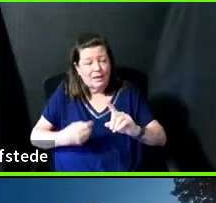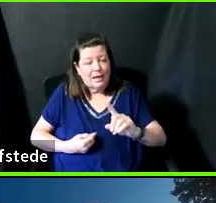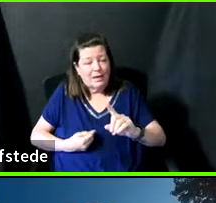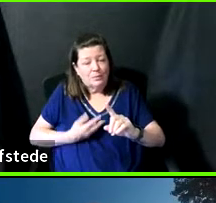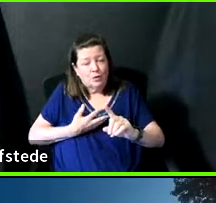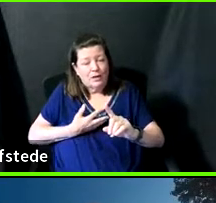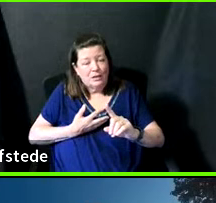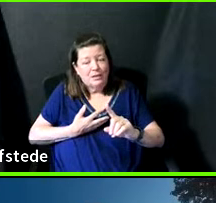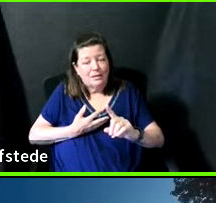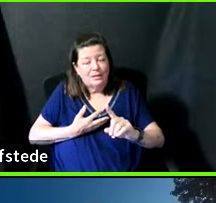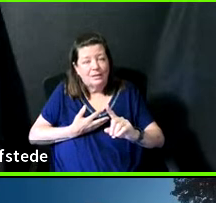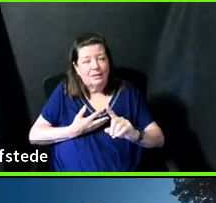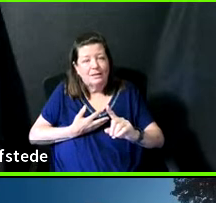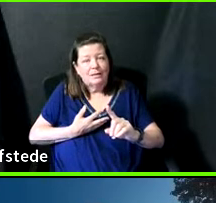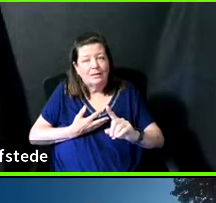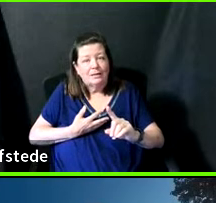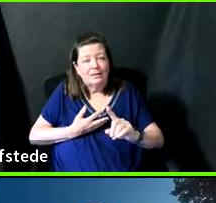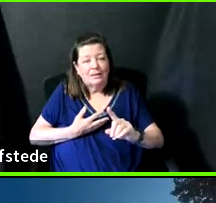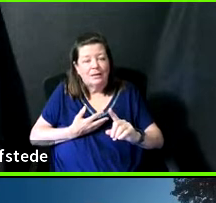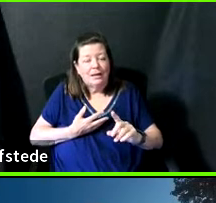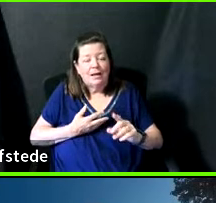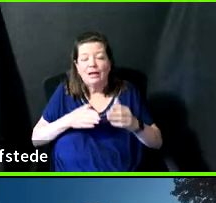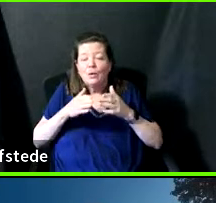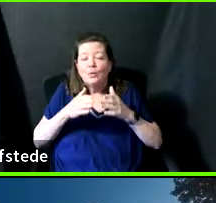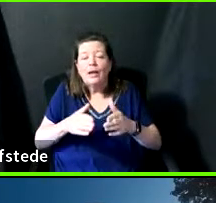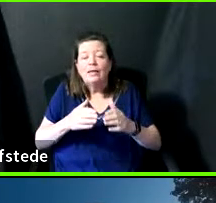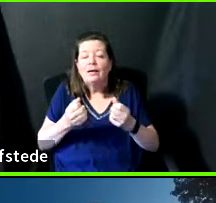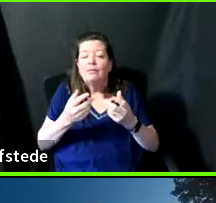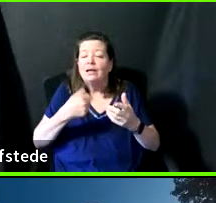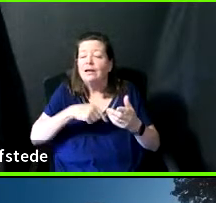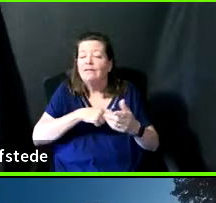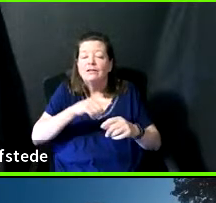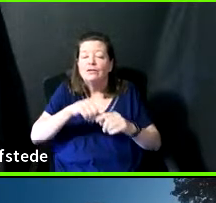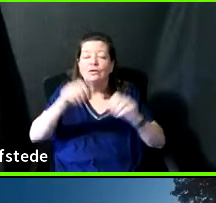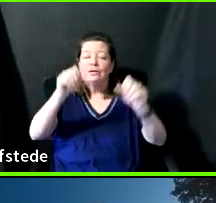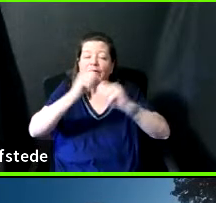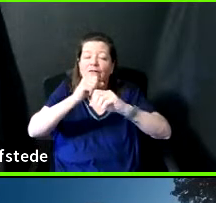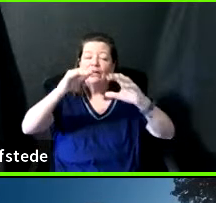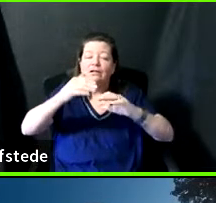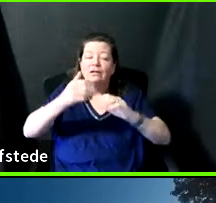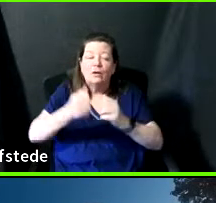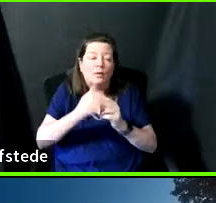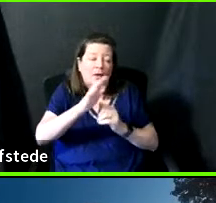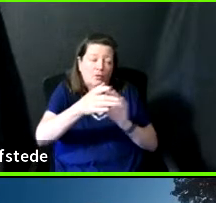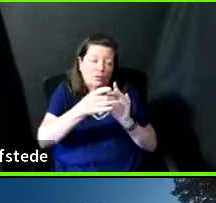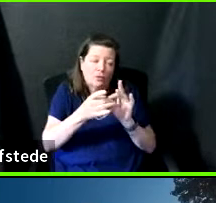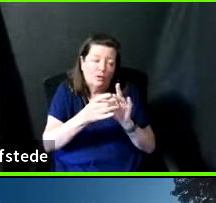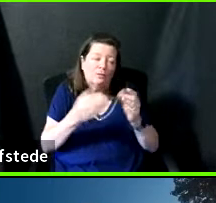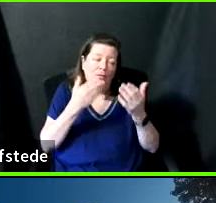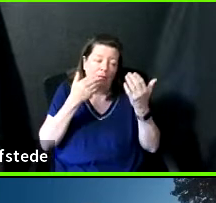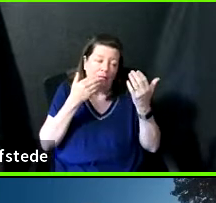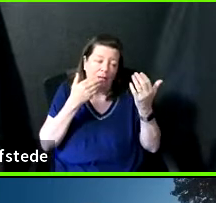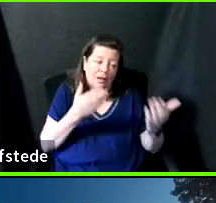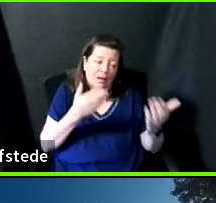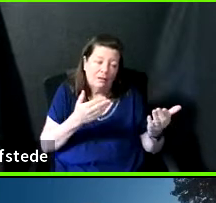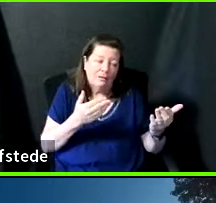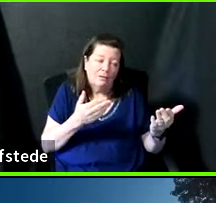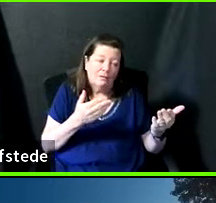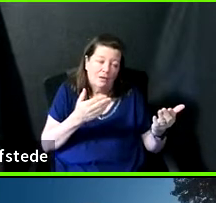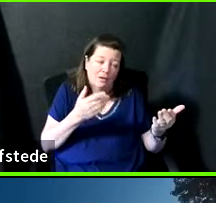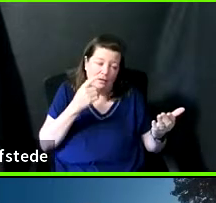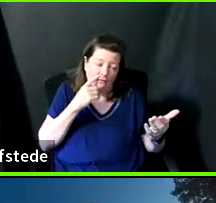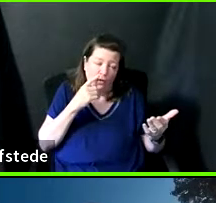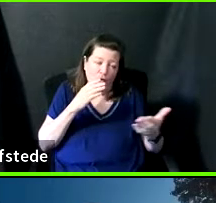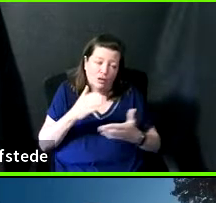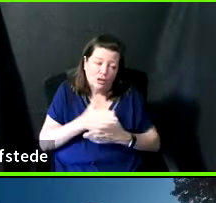way that many of us wouldn't have understood otherwise. So thank you for generously sharing that.